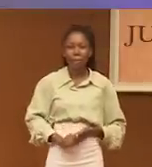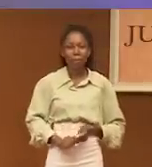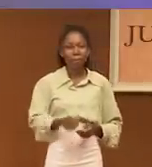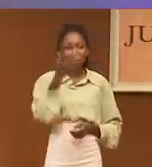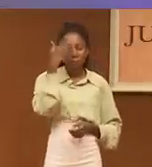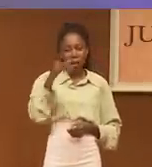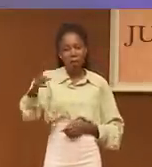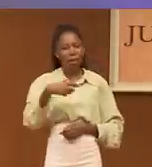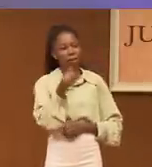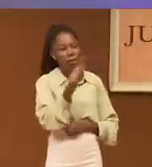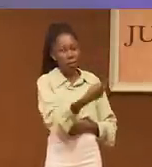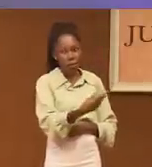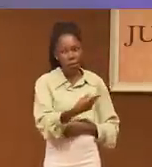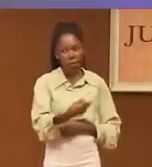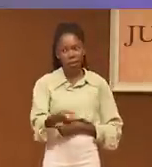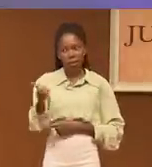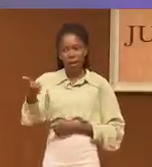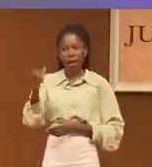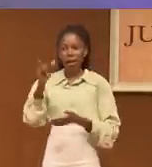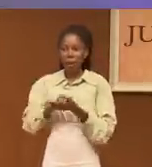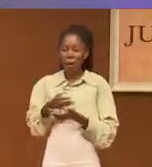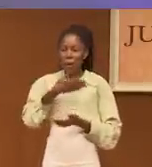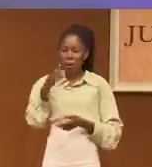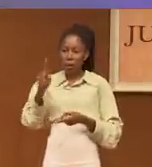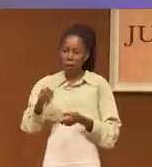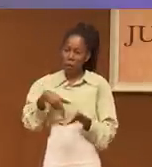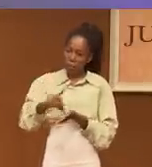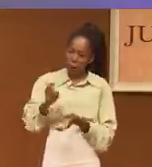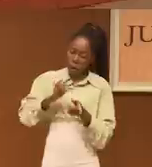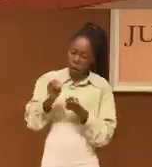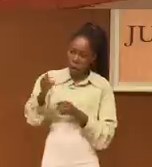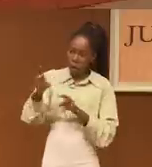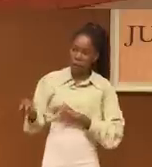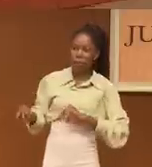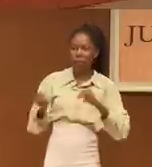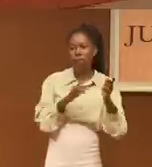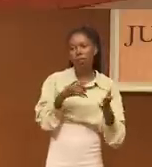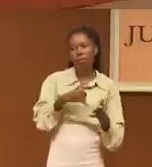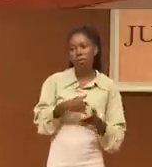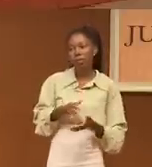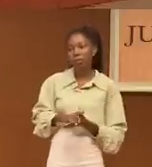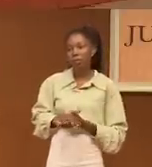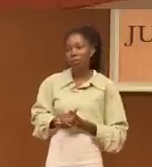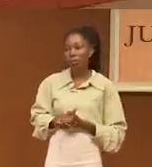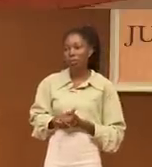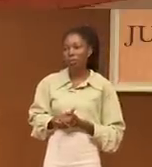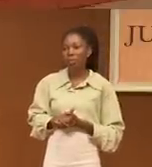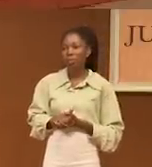me for a better move out. That's the truth. So I told you. Did I tell you? Daddy, I'm very, very sorry. You